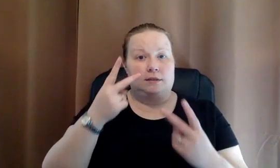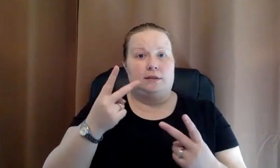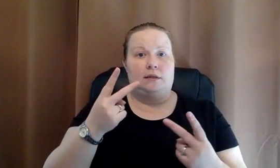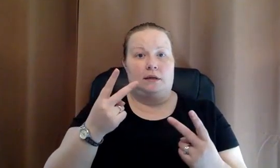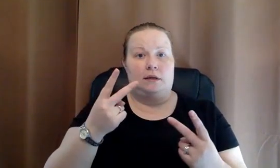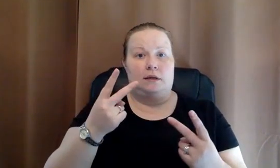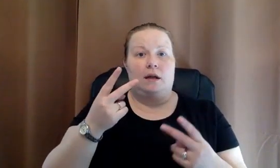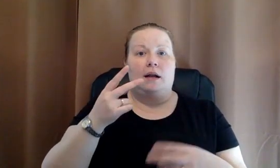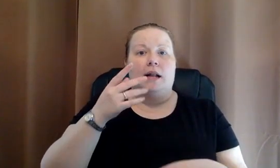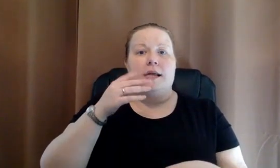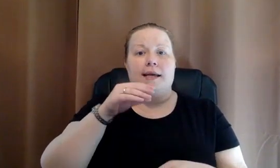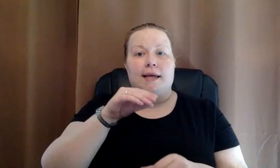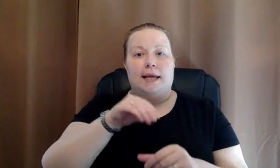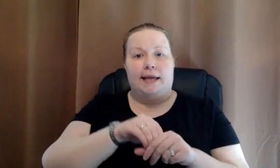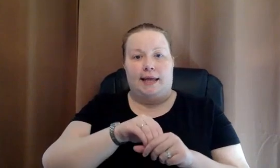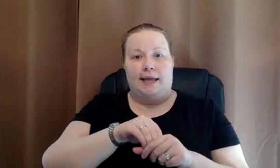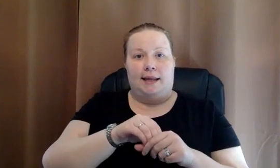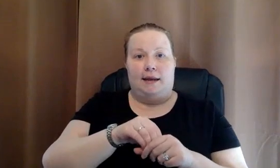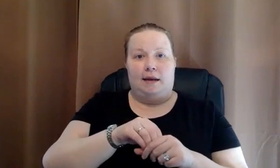in